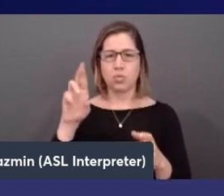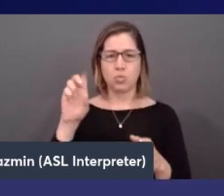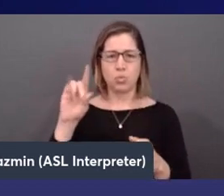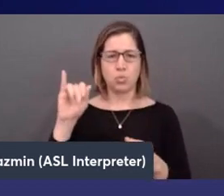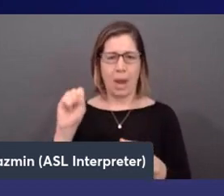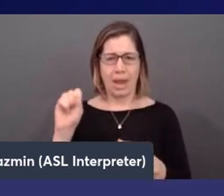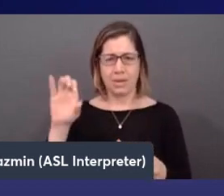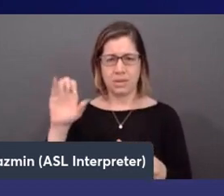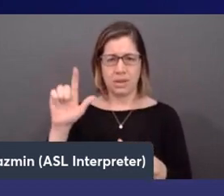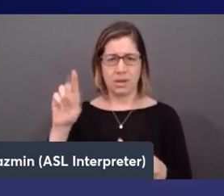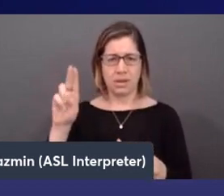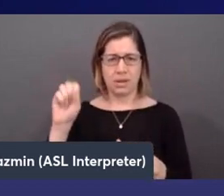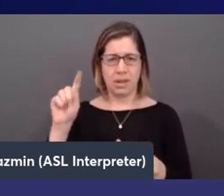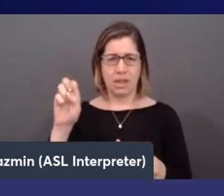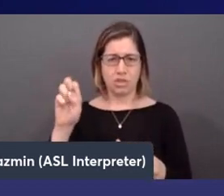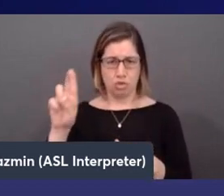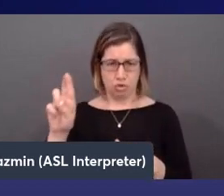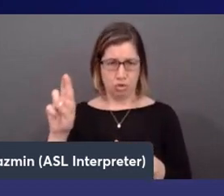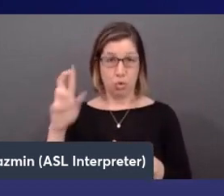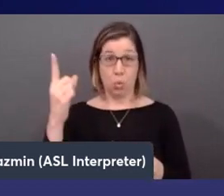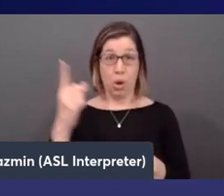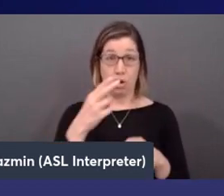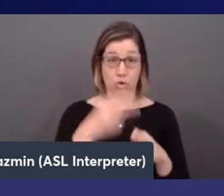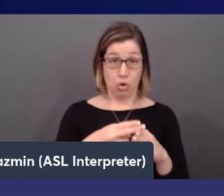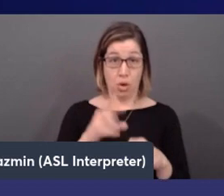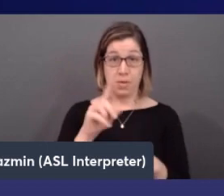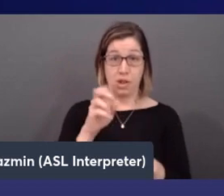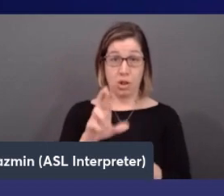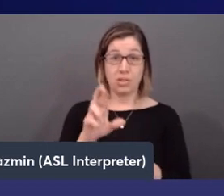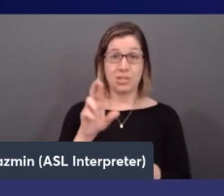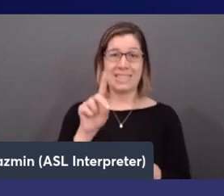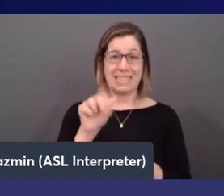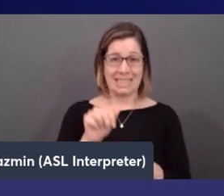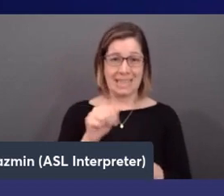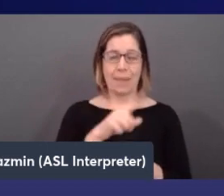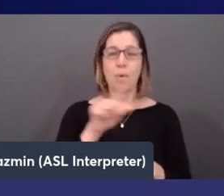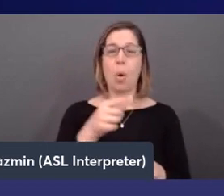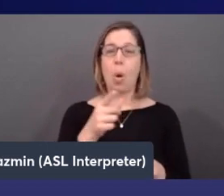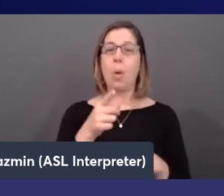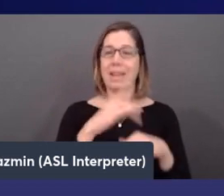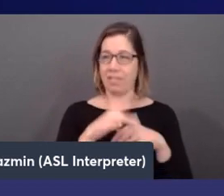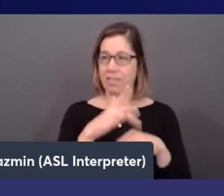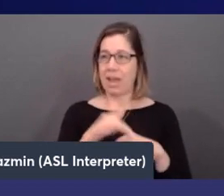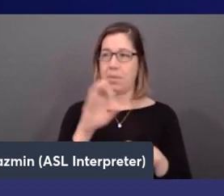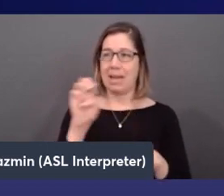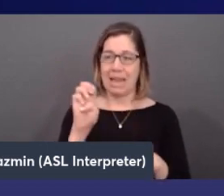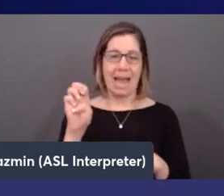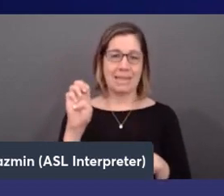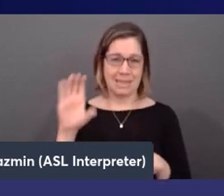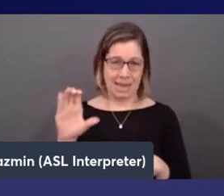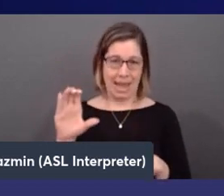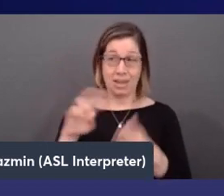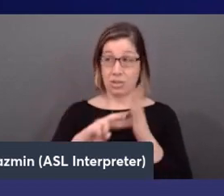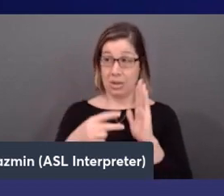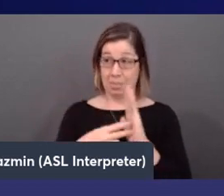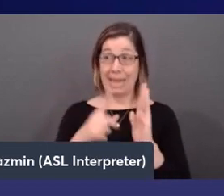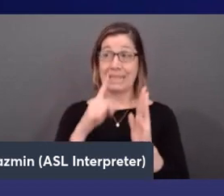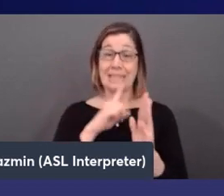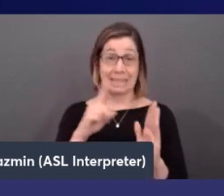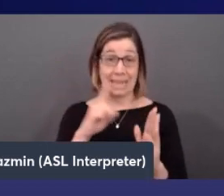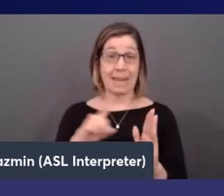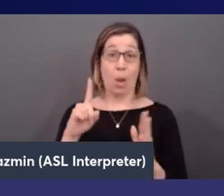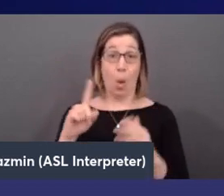cluster mode disable that is only available on Elasticache. That means single primary, so you max out on vertical